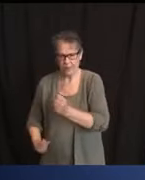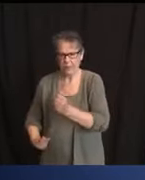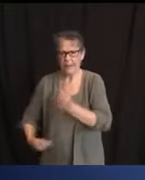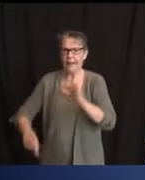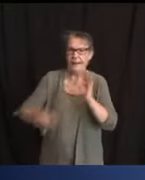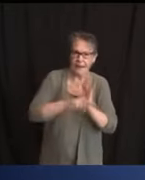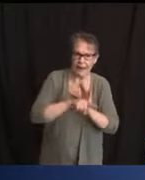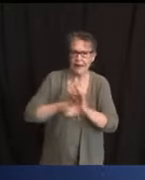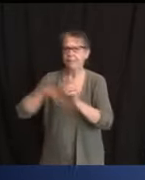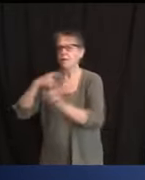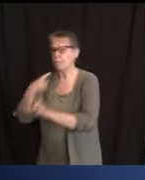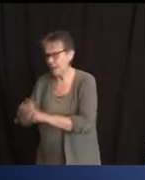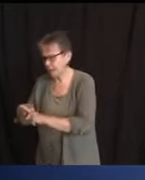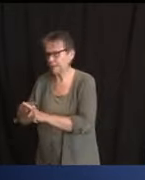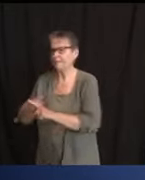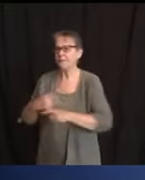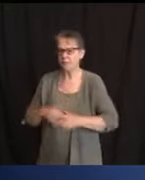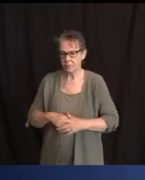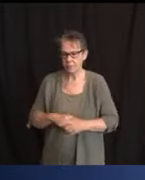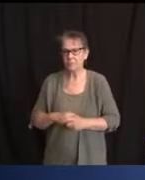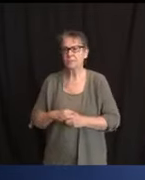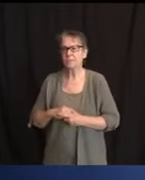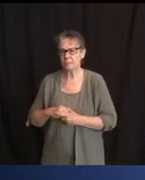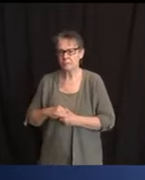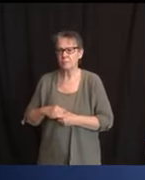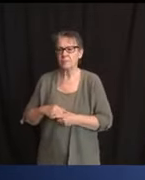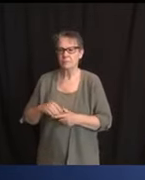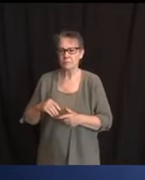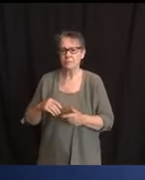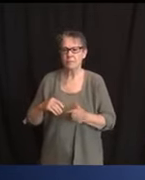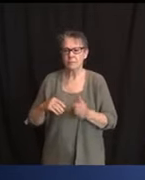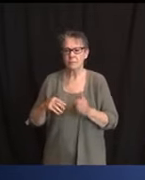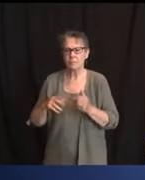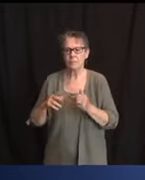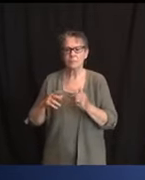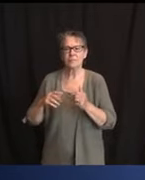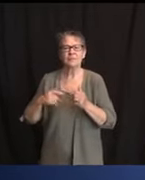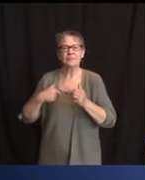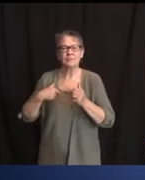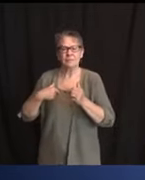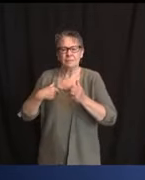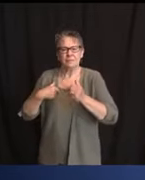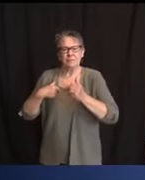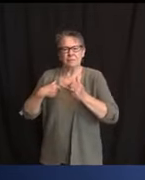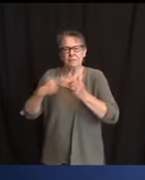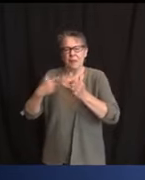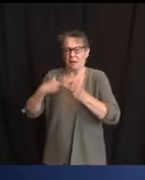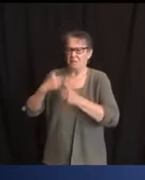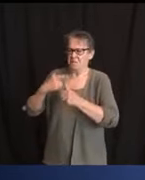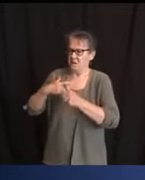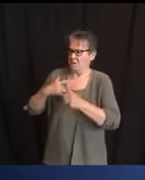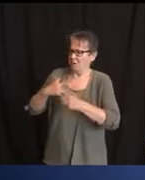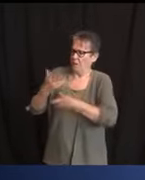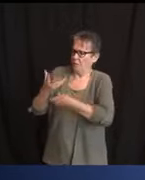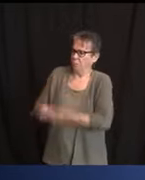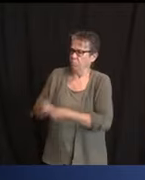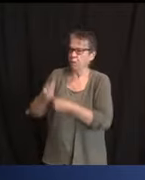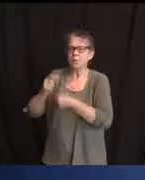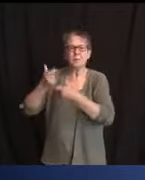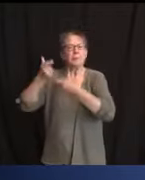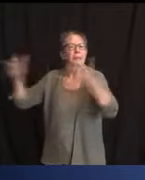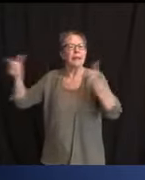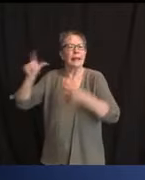and forth. They had a good electronic connection that we knew going back and forth, so that we were comfortable that we were getting all the results, both positive and negative,